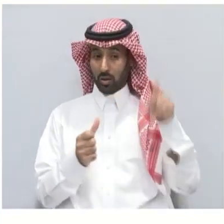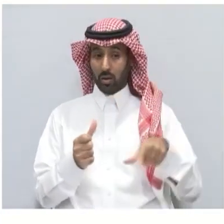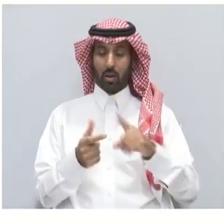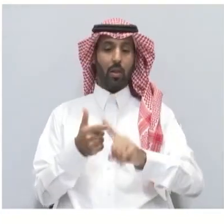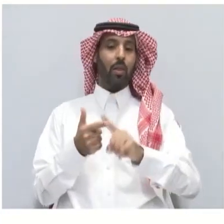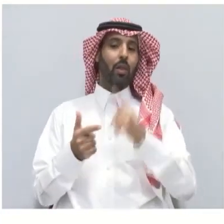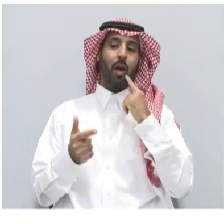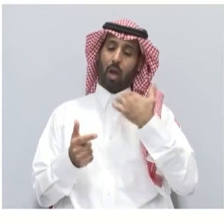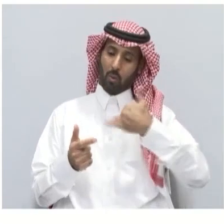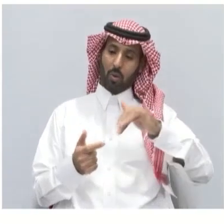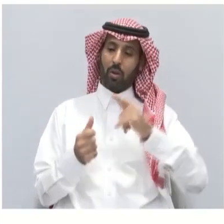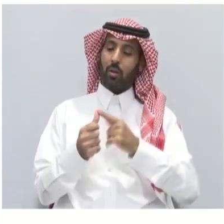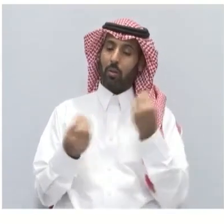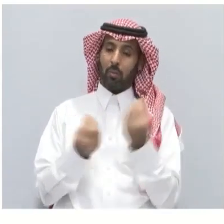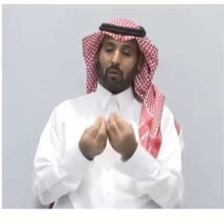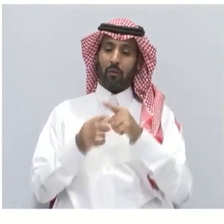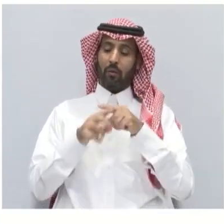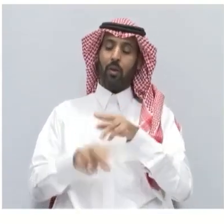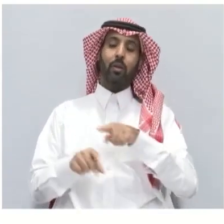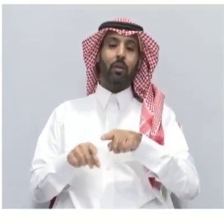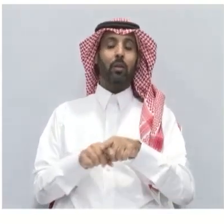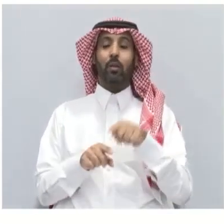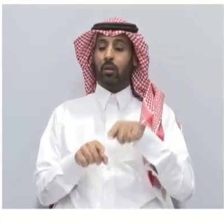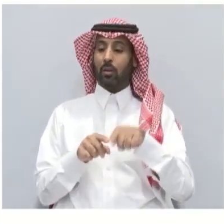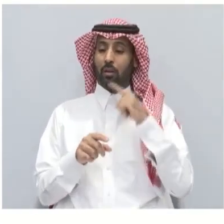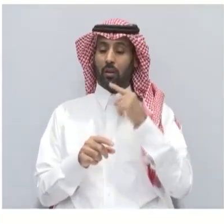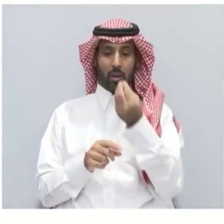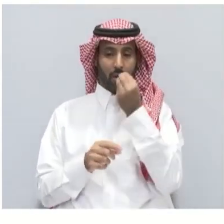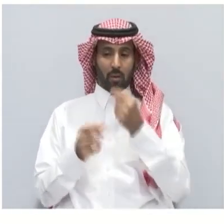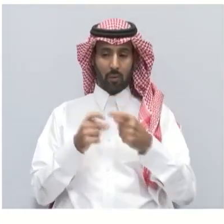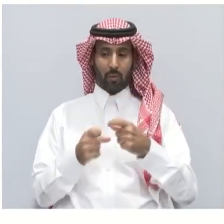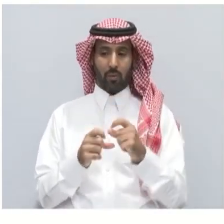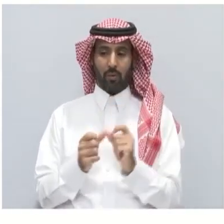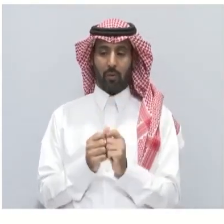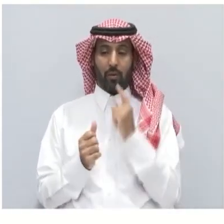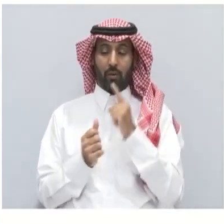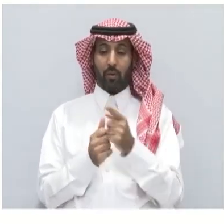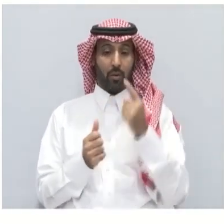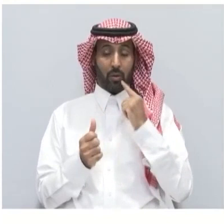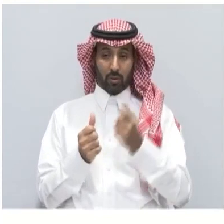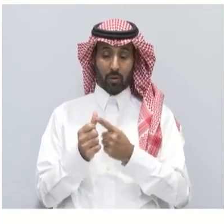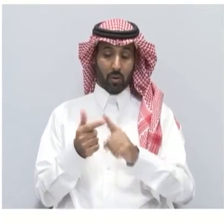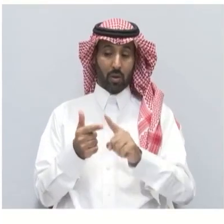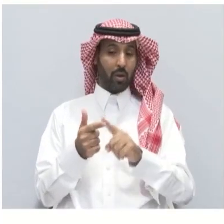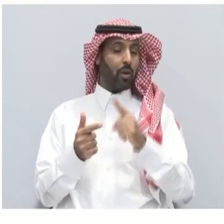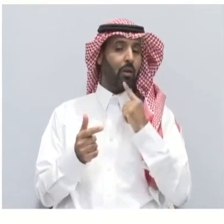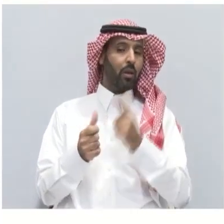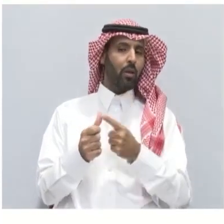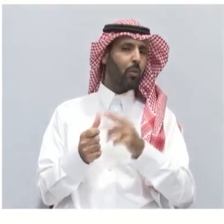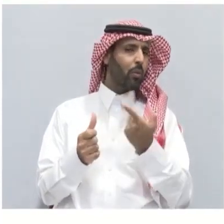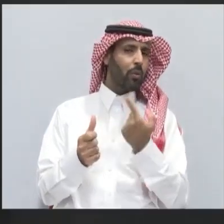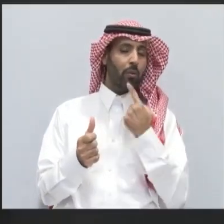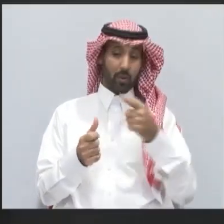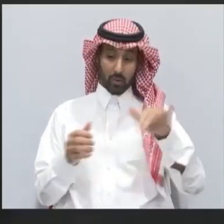first gap. Why? And we have the word not. You come. So what's the answer